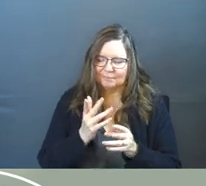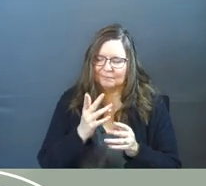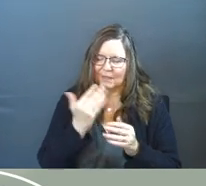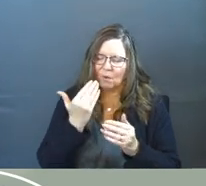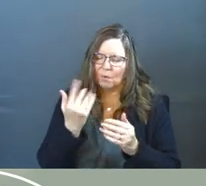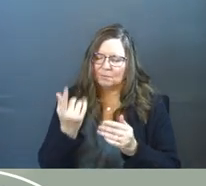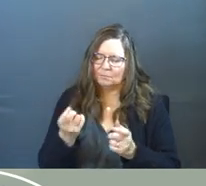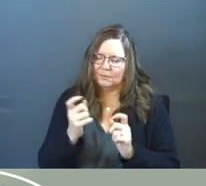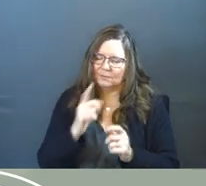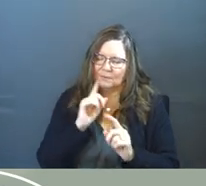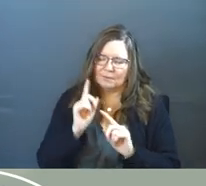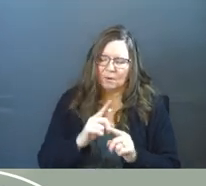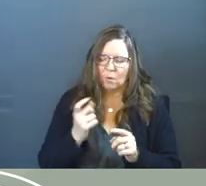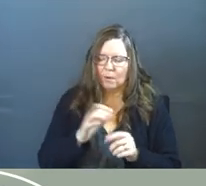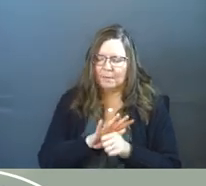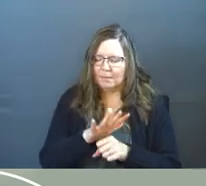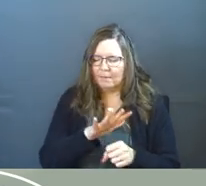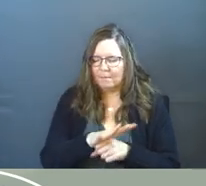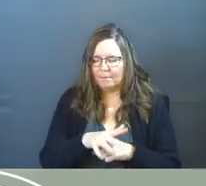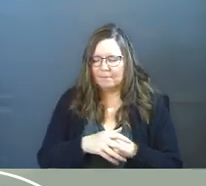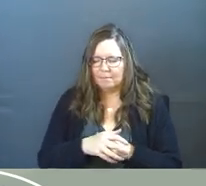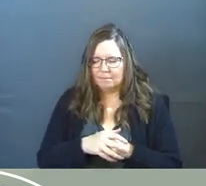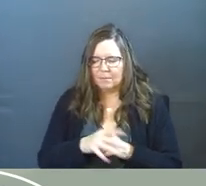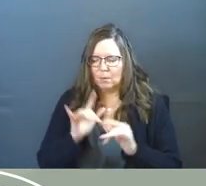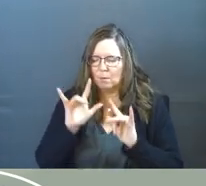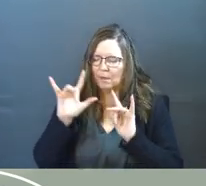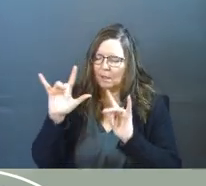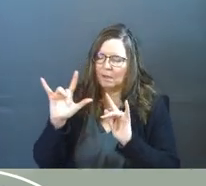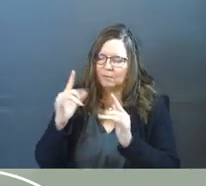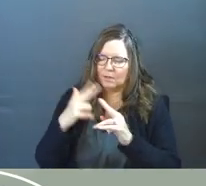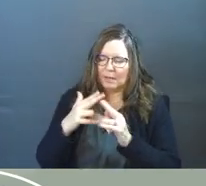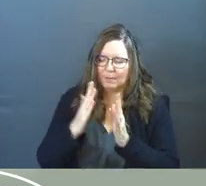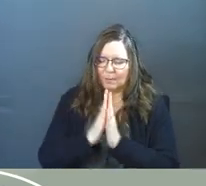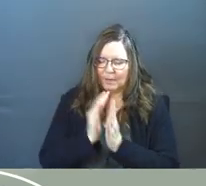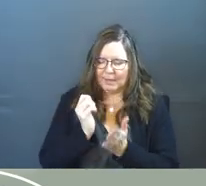having an answer. Thank you for always being enough. God, we love you, and it's your name that I pray. Amen.